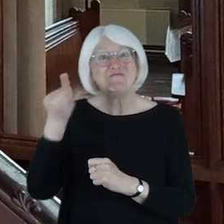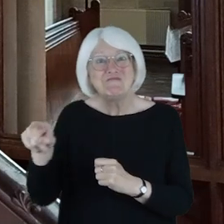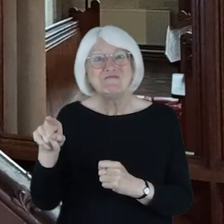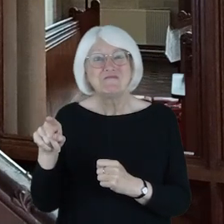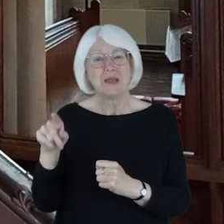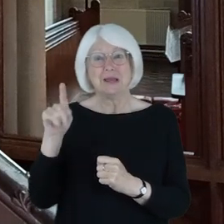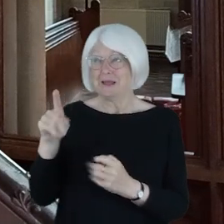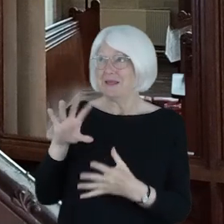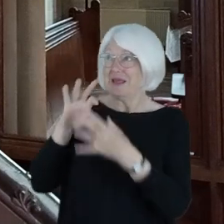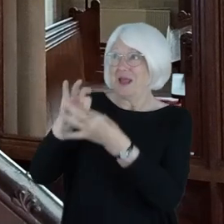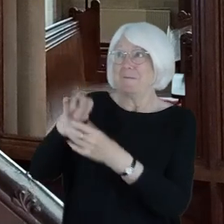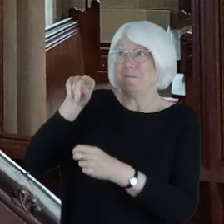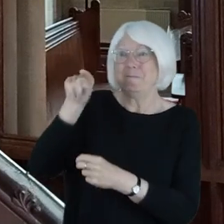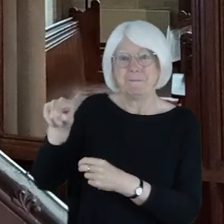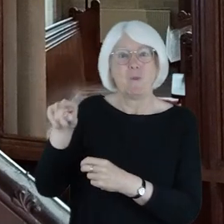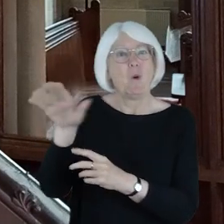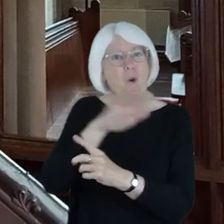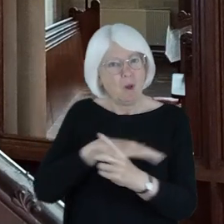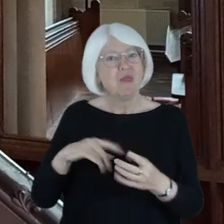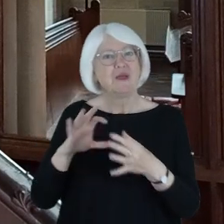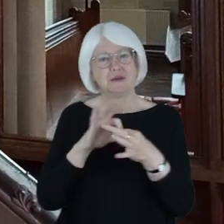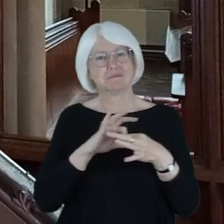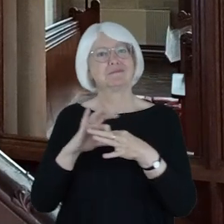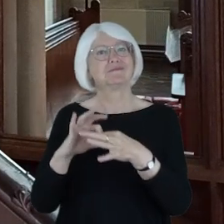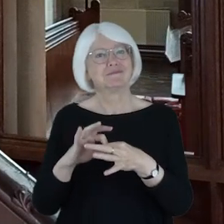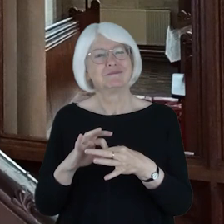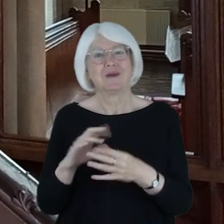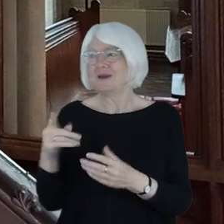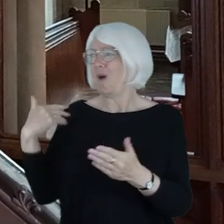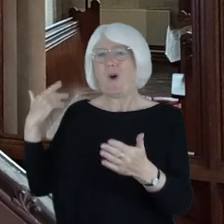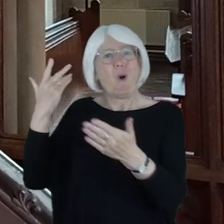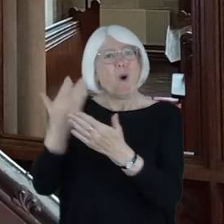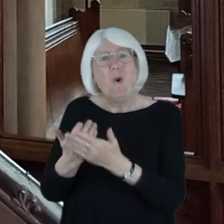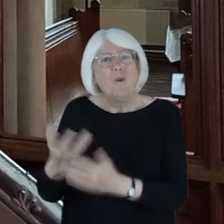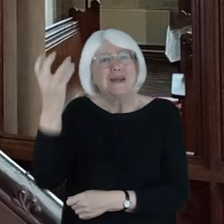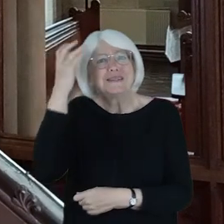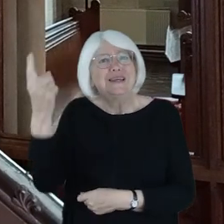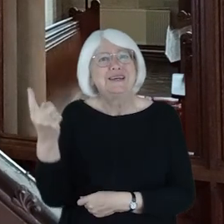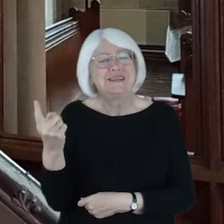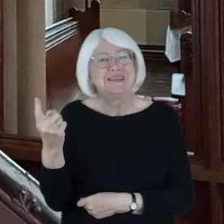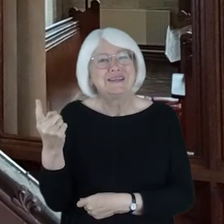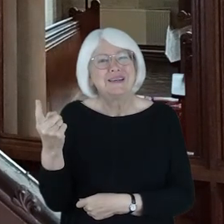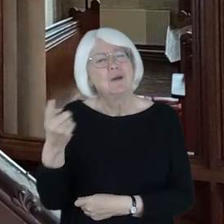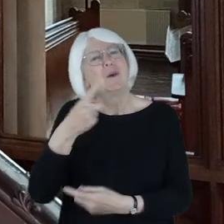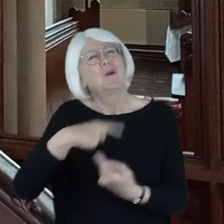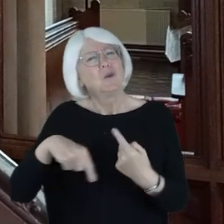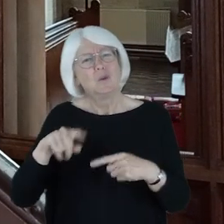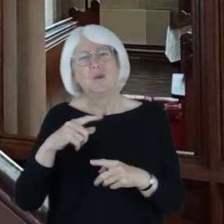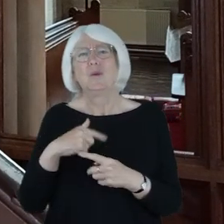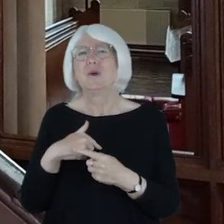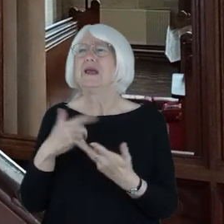together. He has always been king, but we have also been exiled into the kingdom of